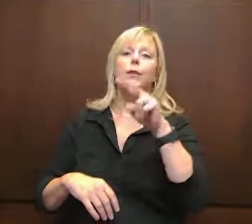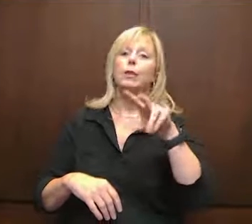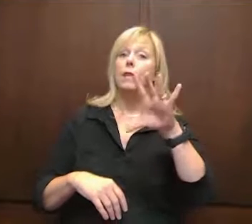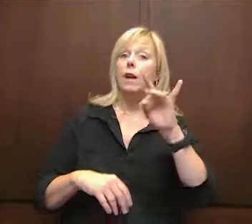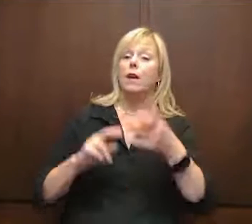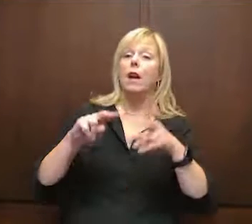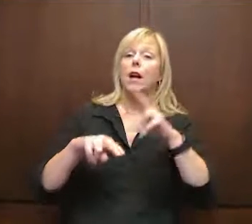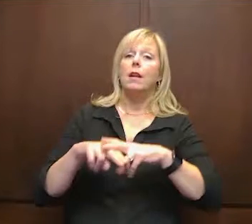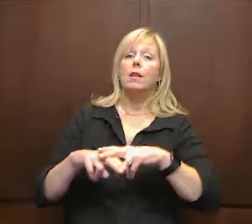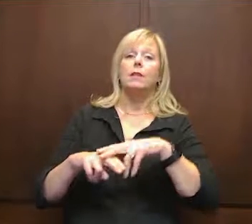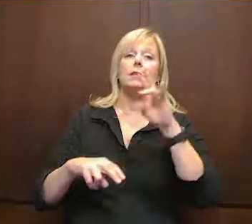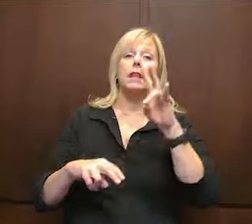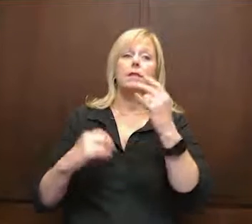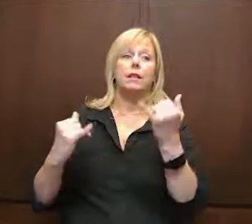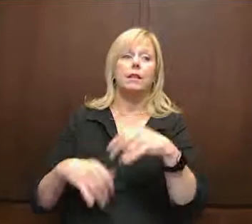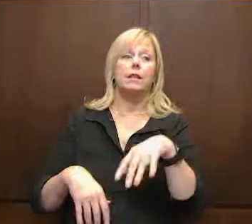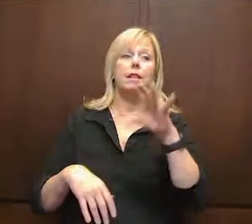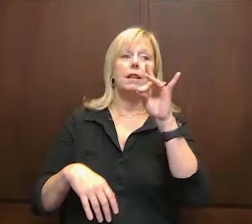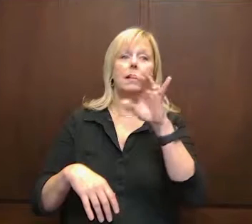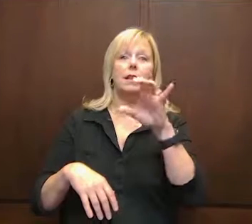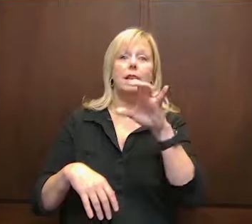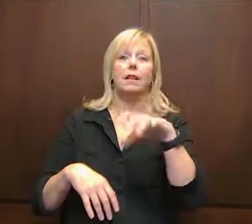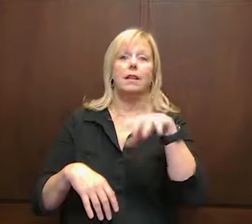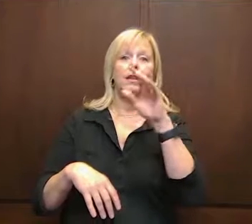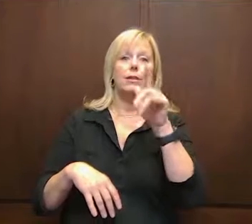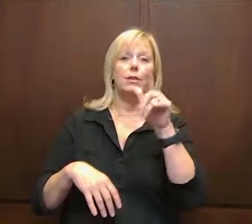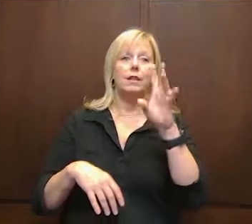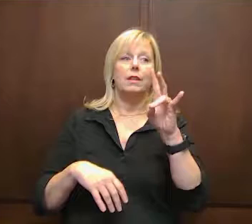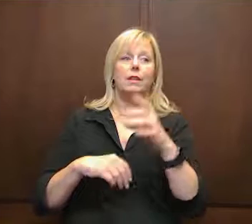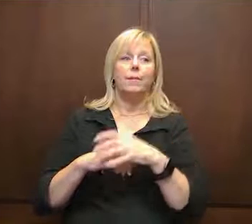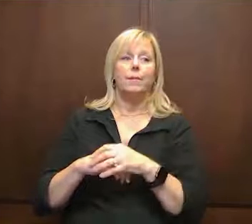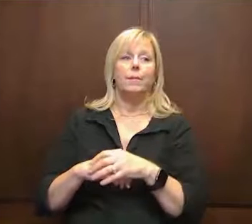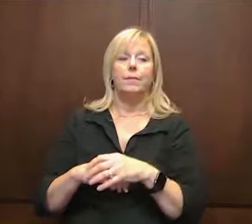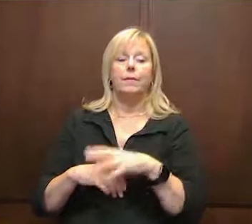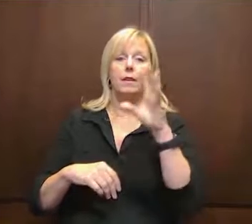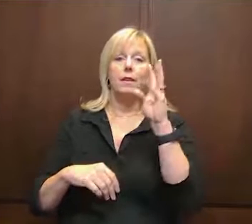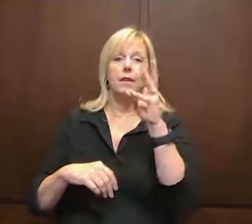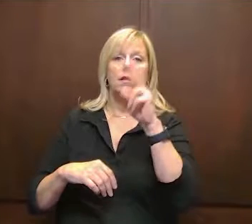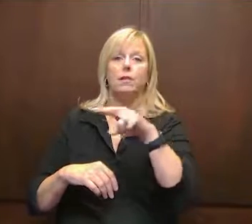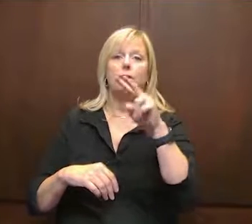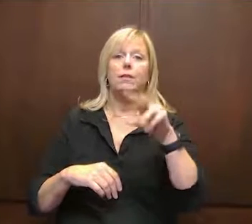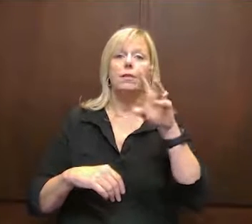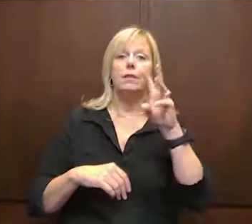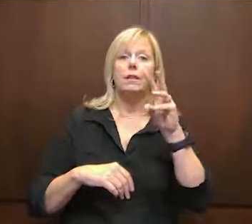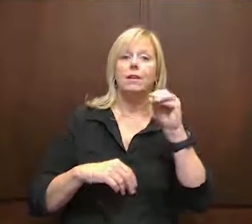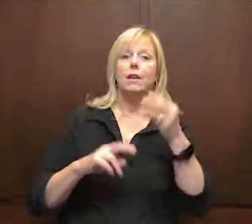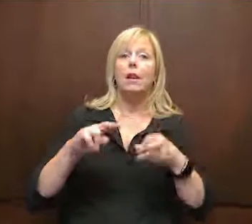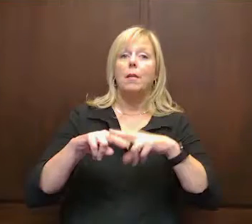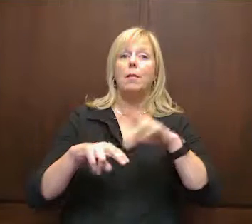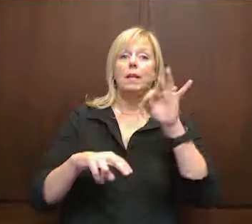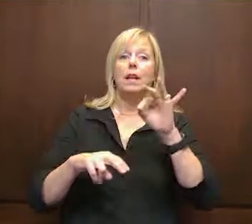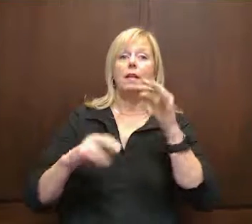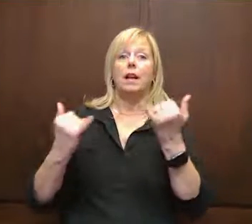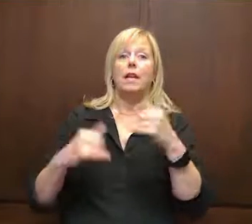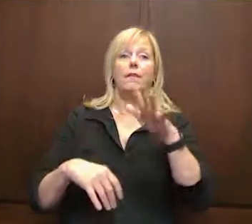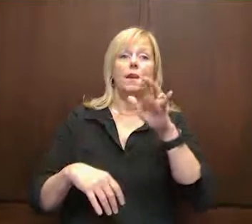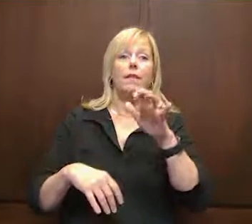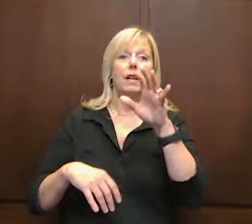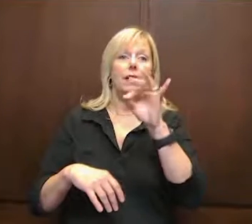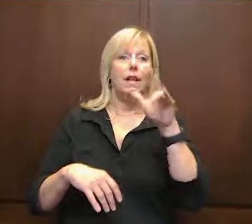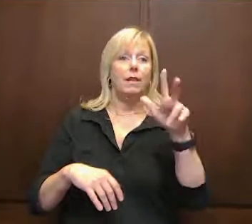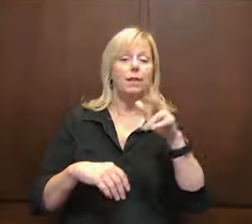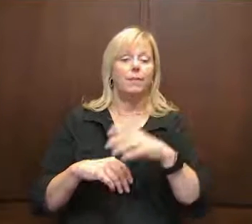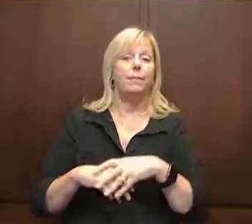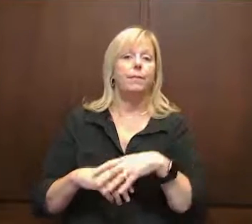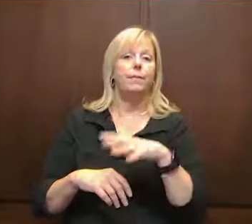62258 up 7 to 827. 62260 up 9 to